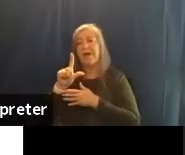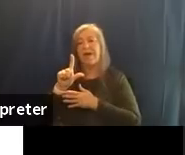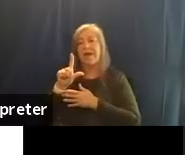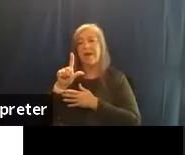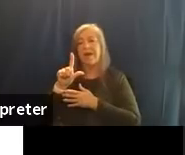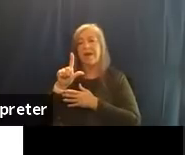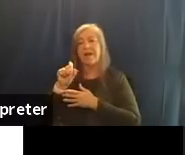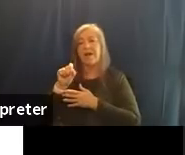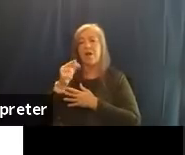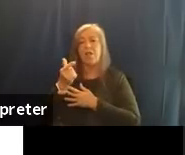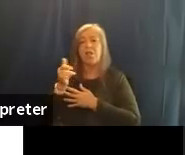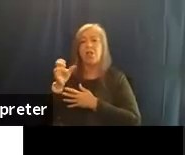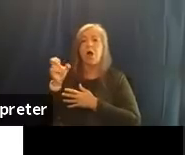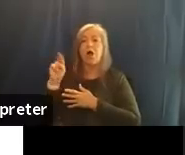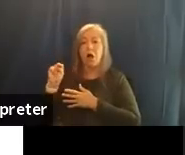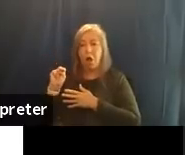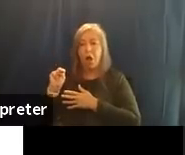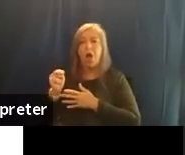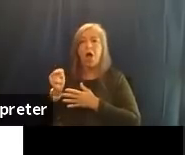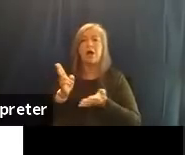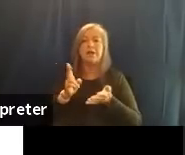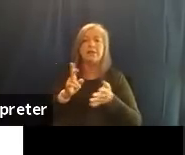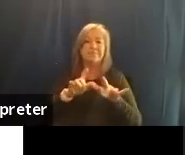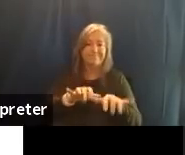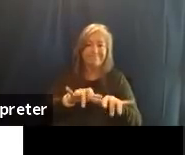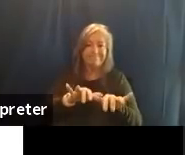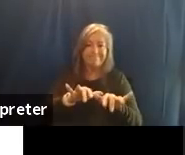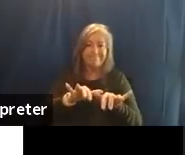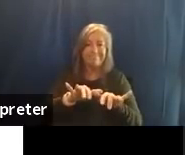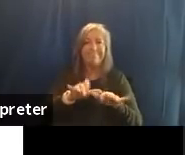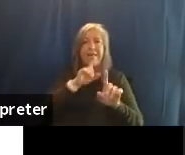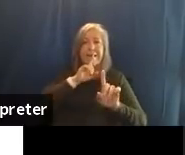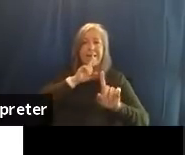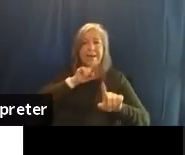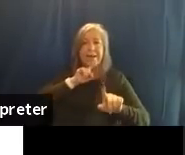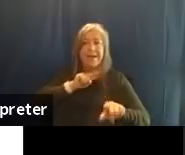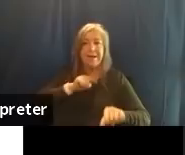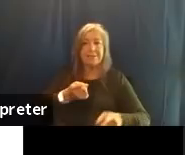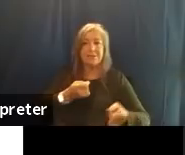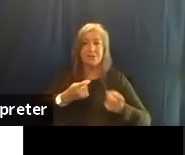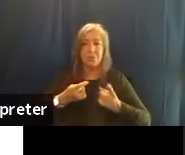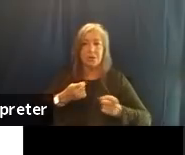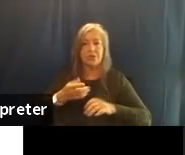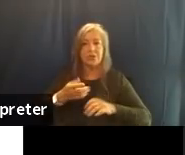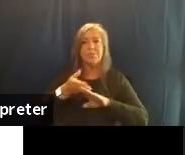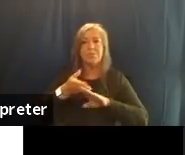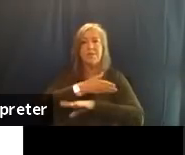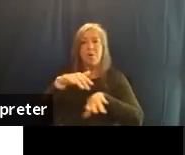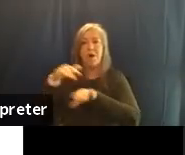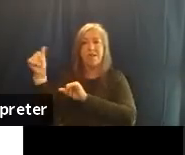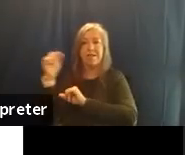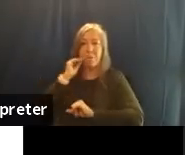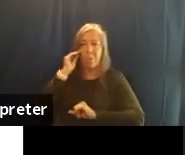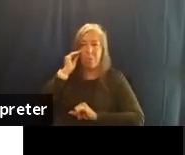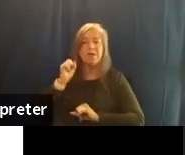before we even leave our homes. And so Clay is going to talk about that today and show you what he's